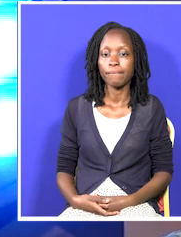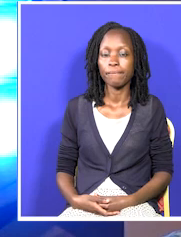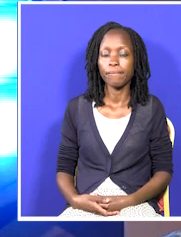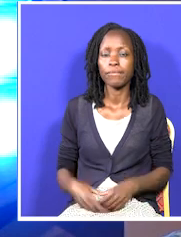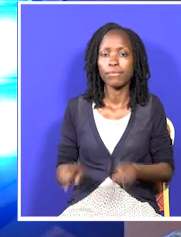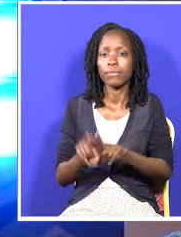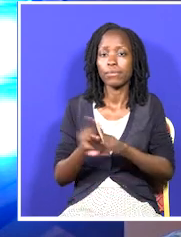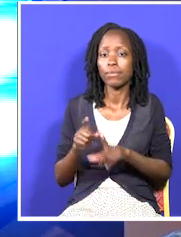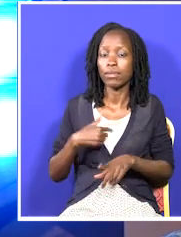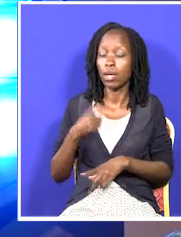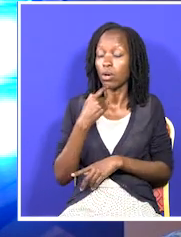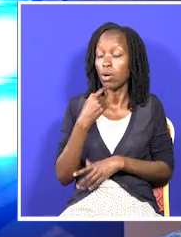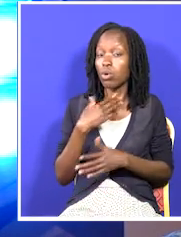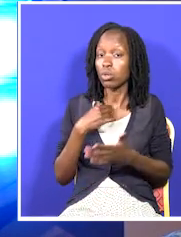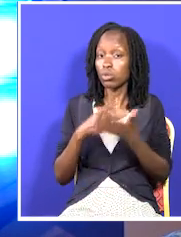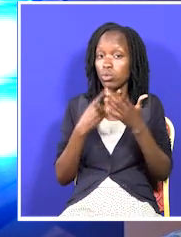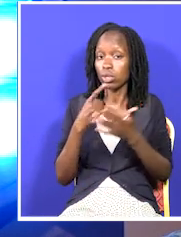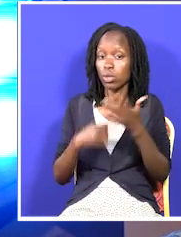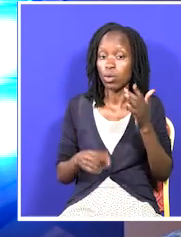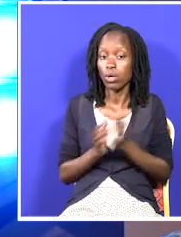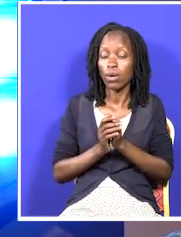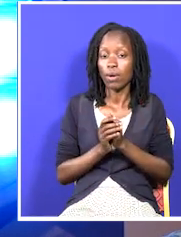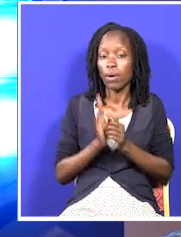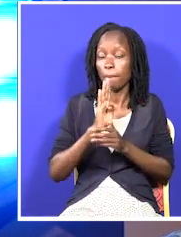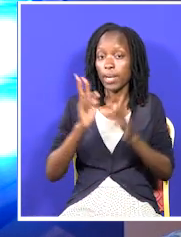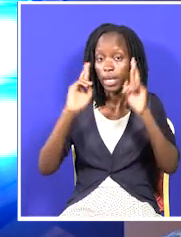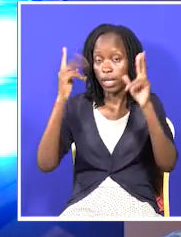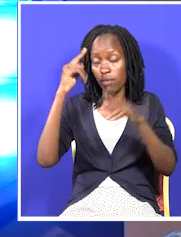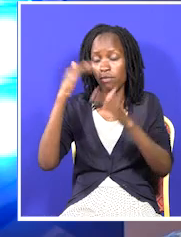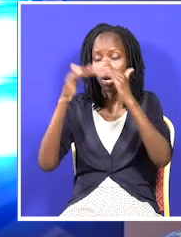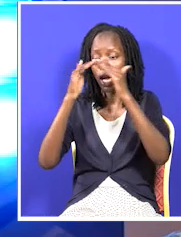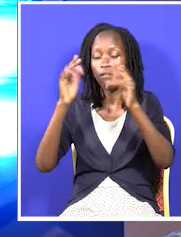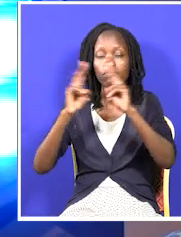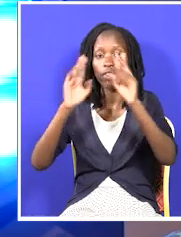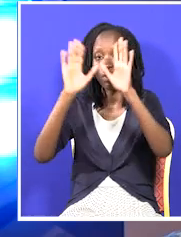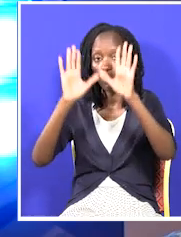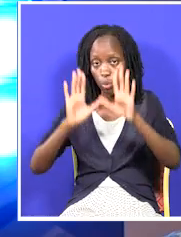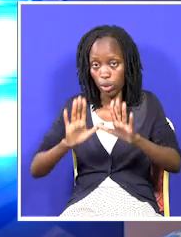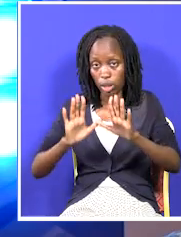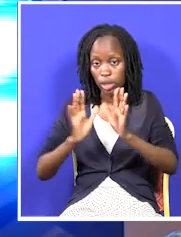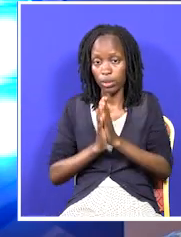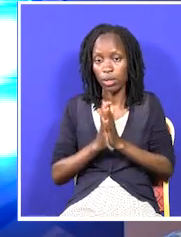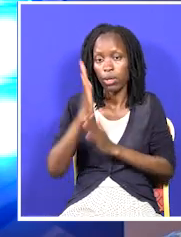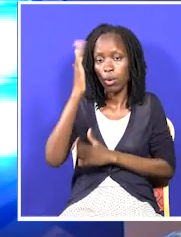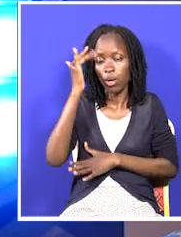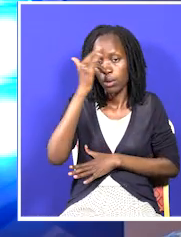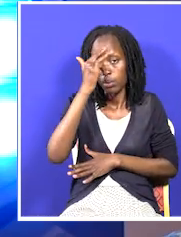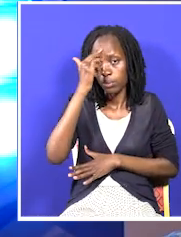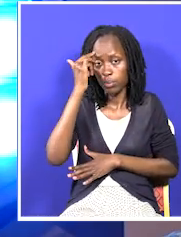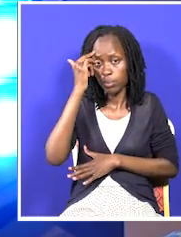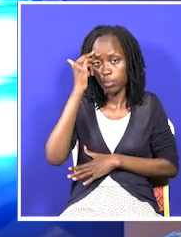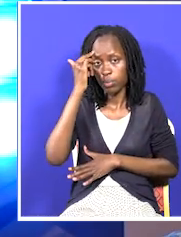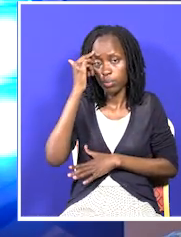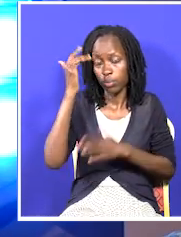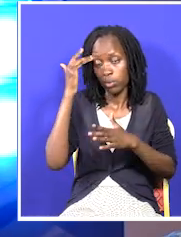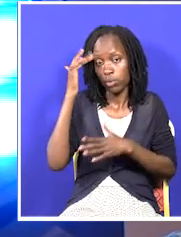And I want to say that preparing or being ready for heaven is very important. Because you